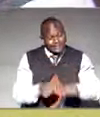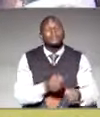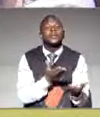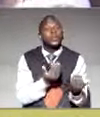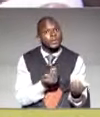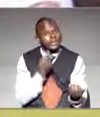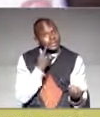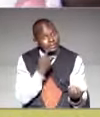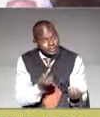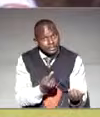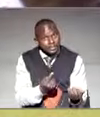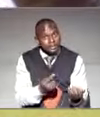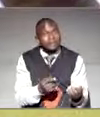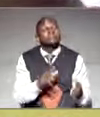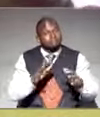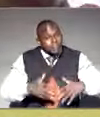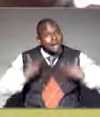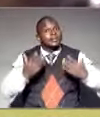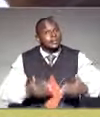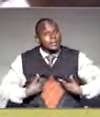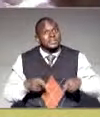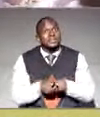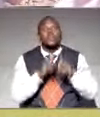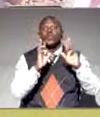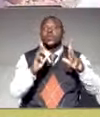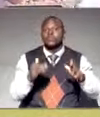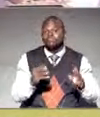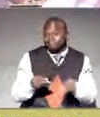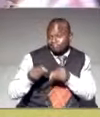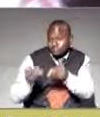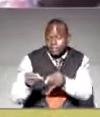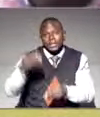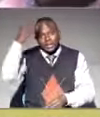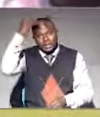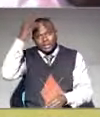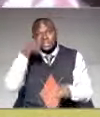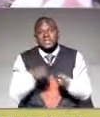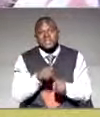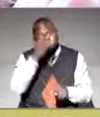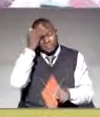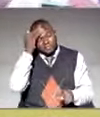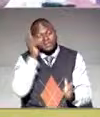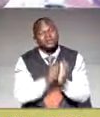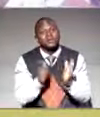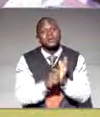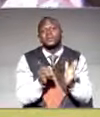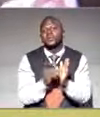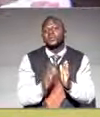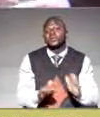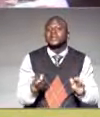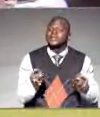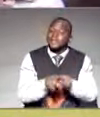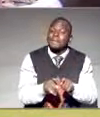tulinda nesanyu n'okusuubira eyawe mundu Chiteta niyerabira muwerako ebiwandiiko ekibonerezo